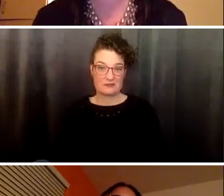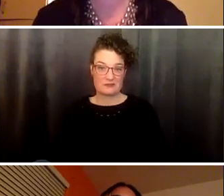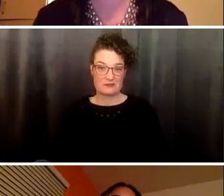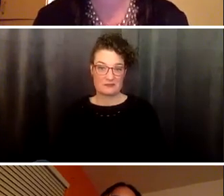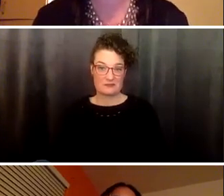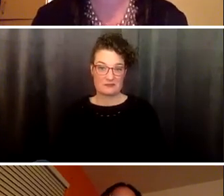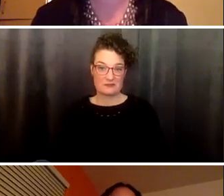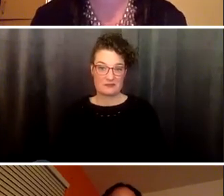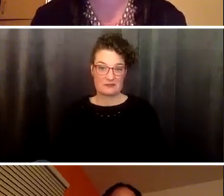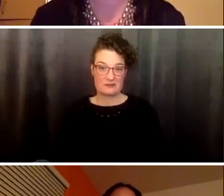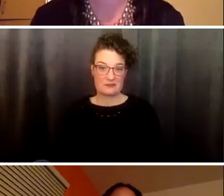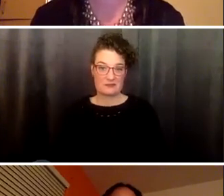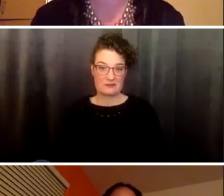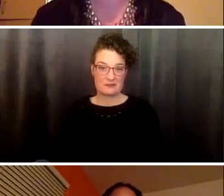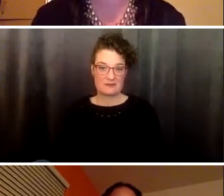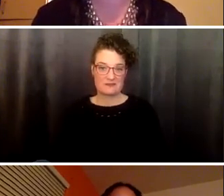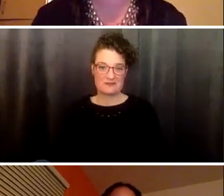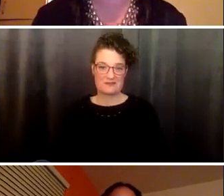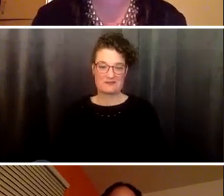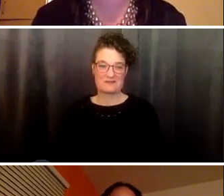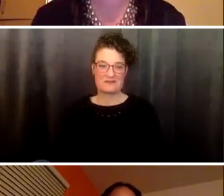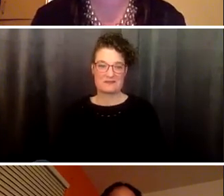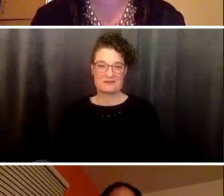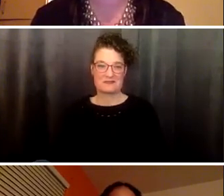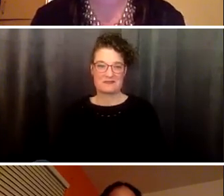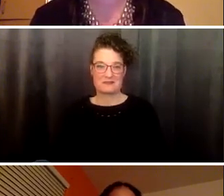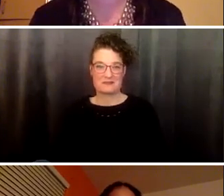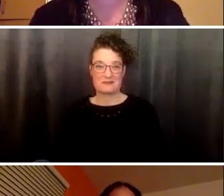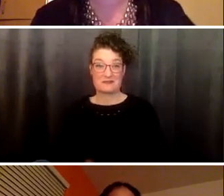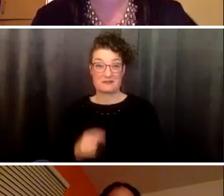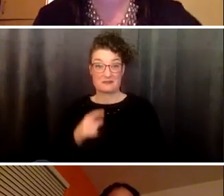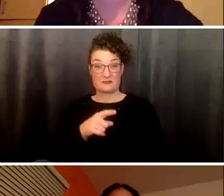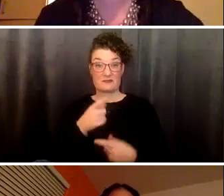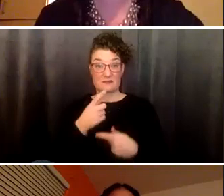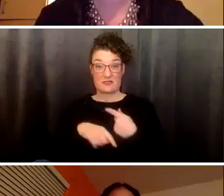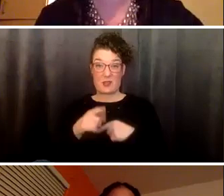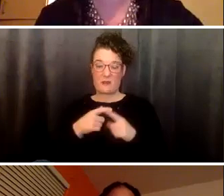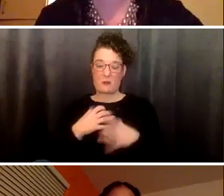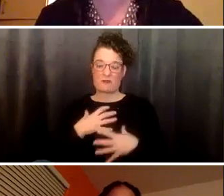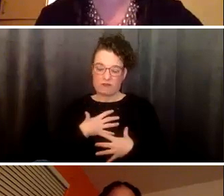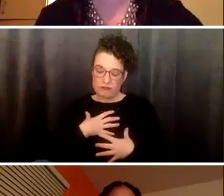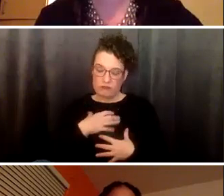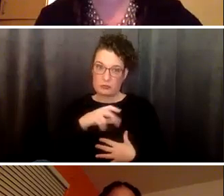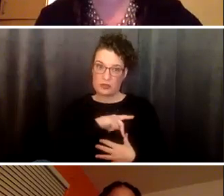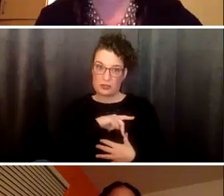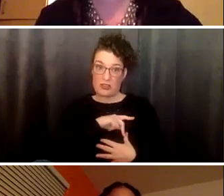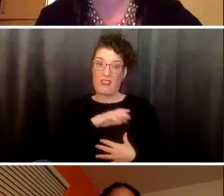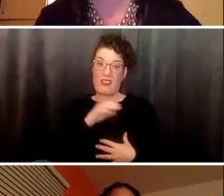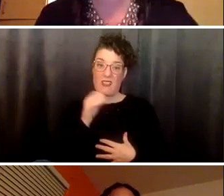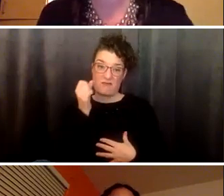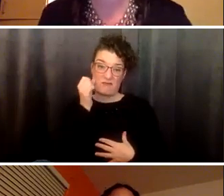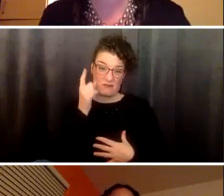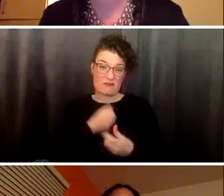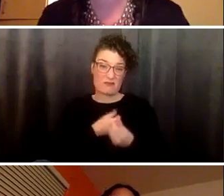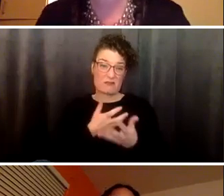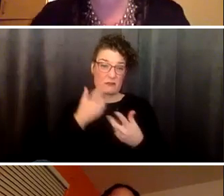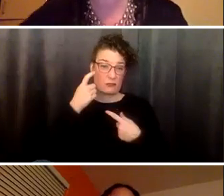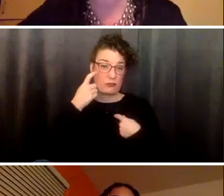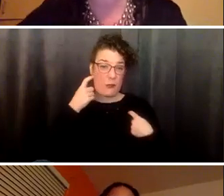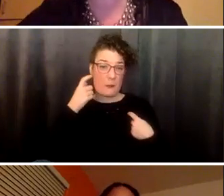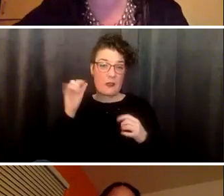this piece came from a very personal place. It also came from a place of trauma. It came from a place